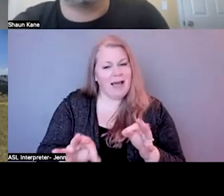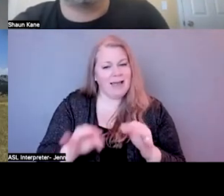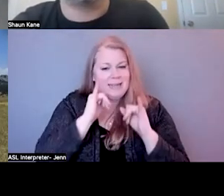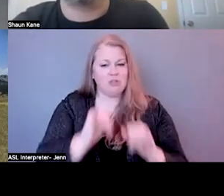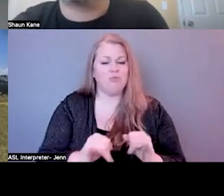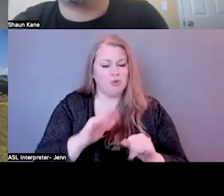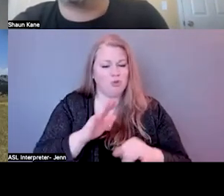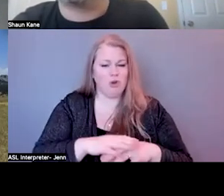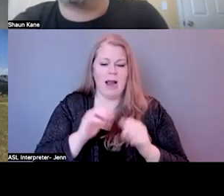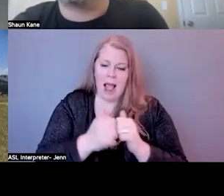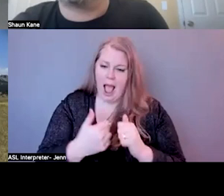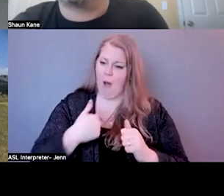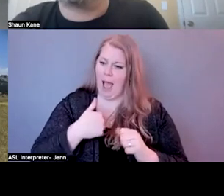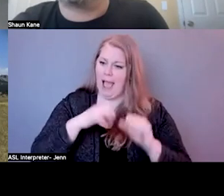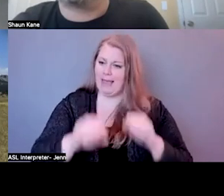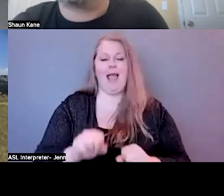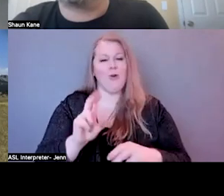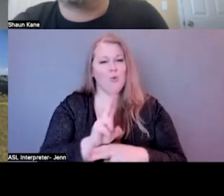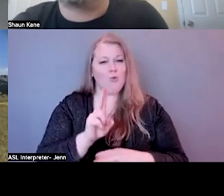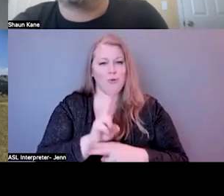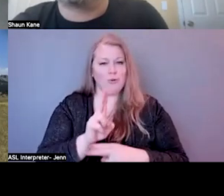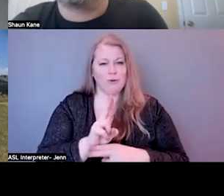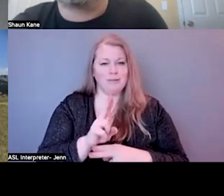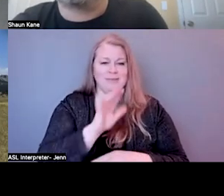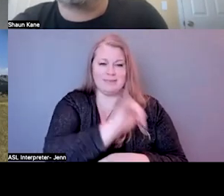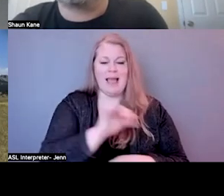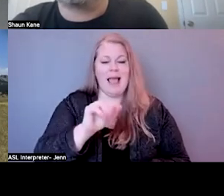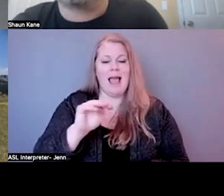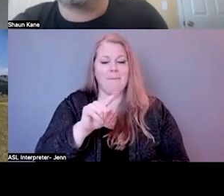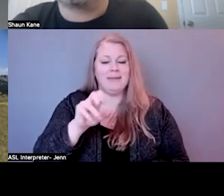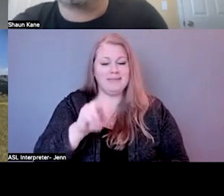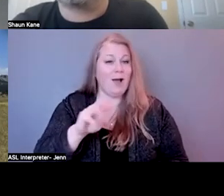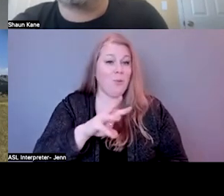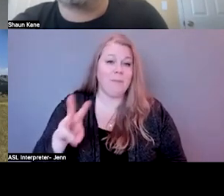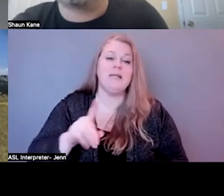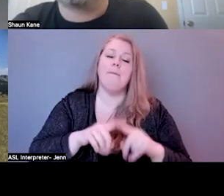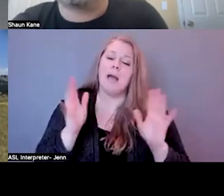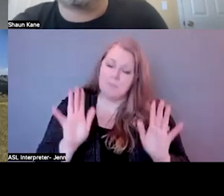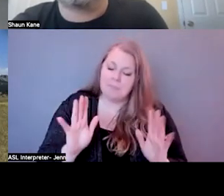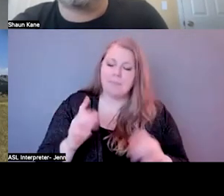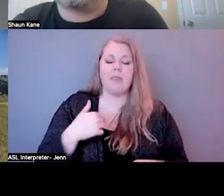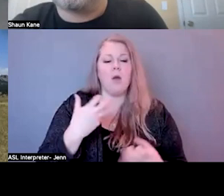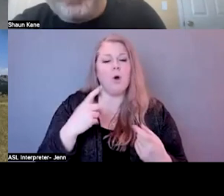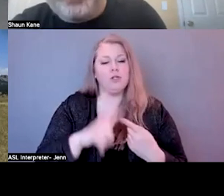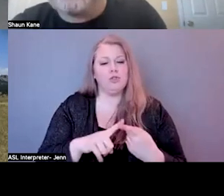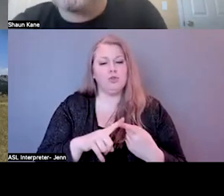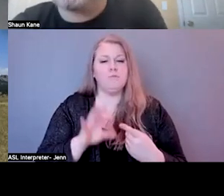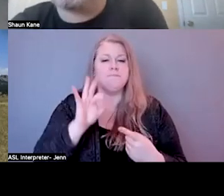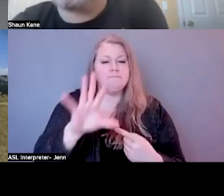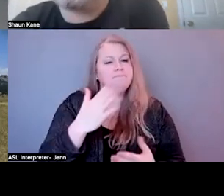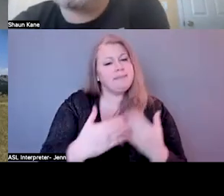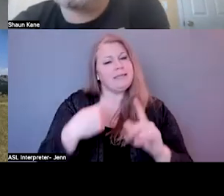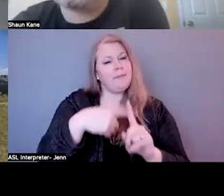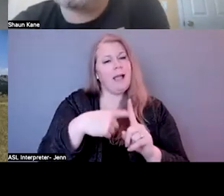on how to use the Amazon website. But nevertheless, I wanted to register some optimism under the